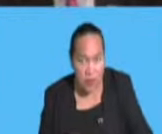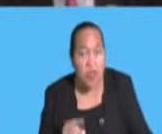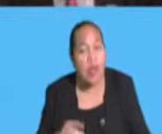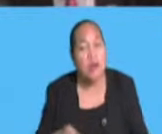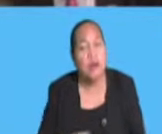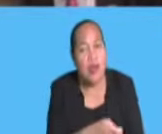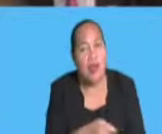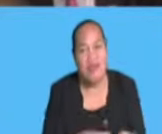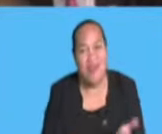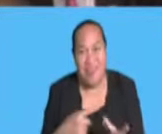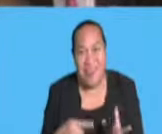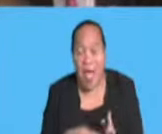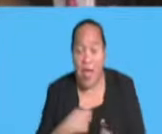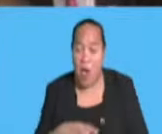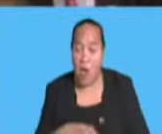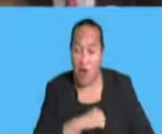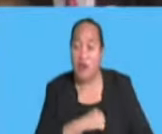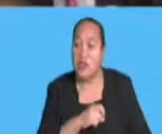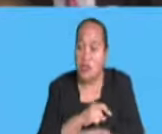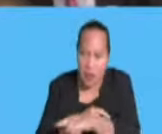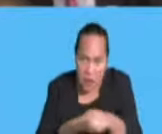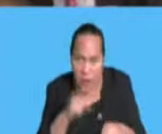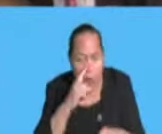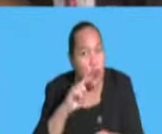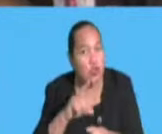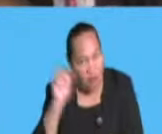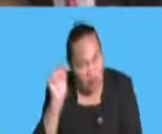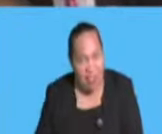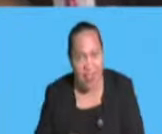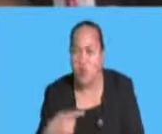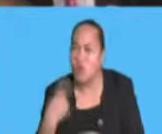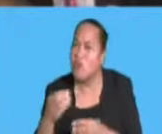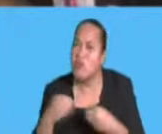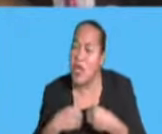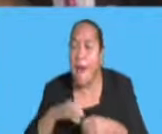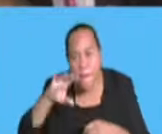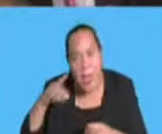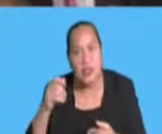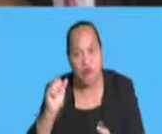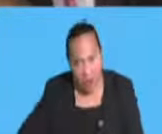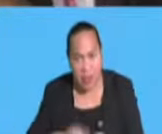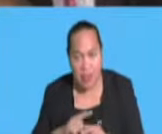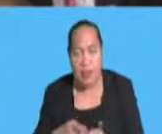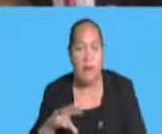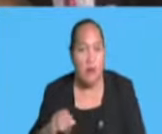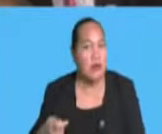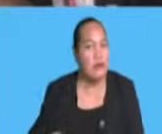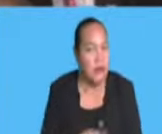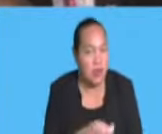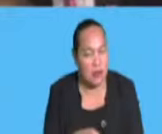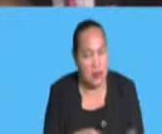confident that our friends in this sector will do the right thing for their businesses by doing the right thing for the workers of this